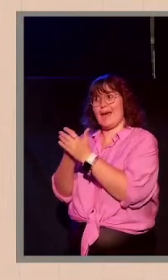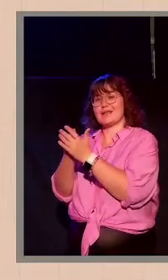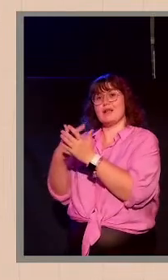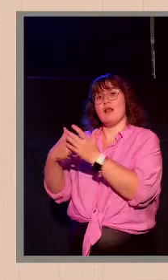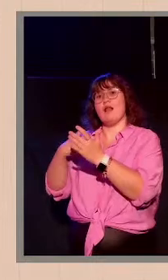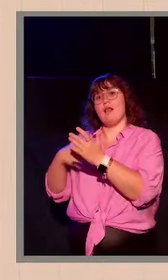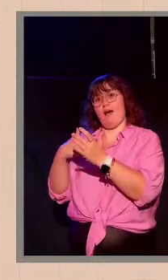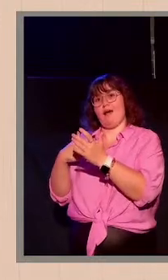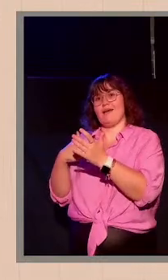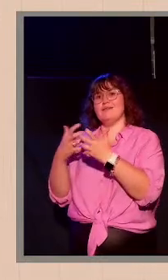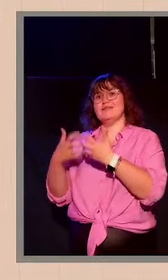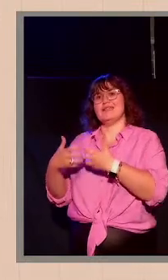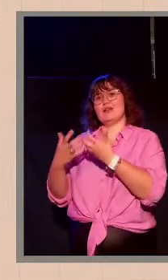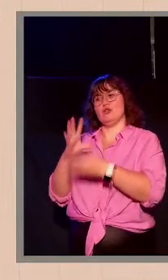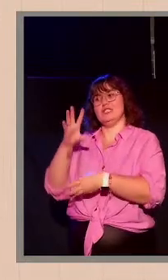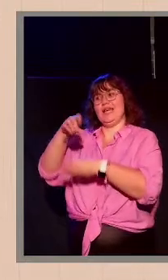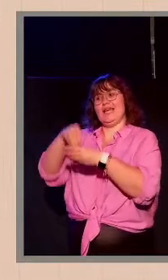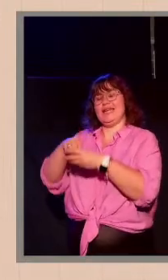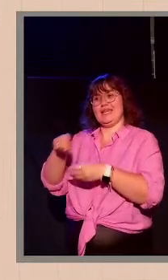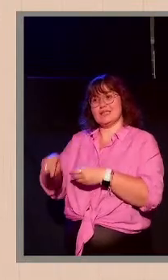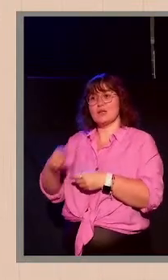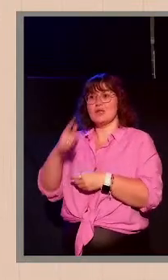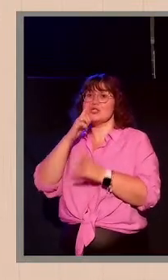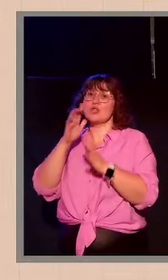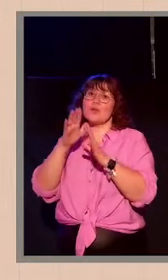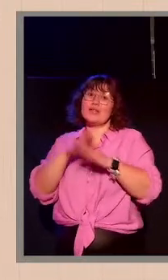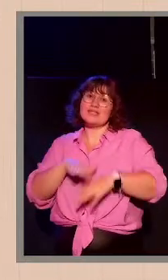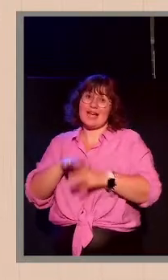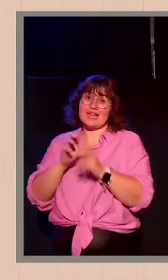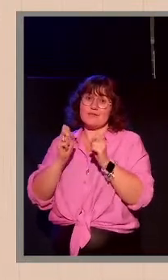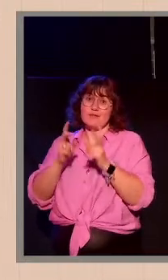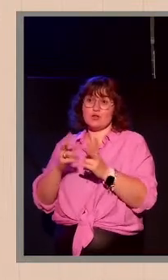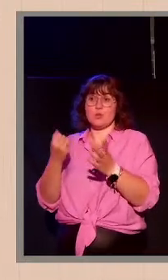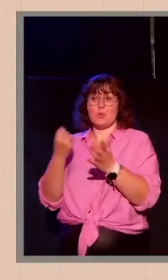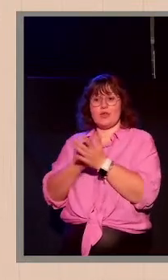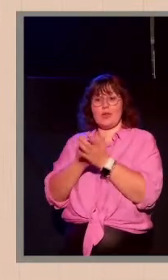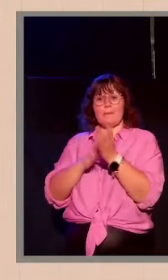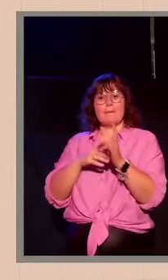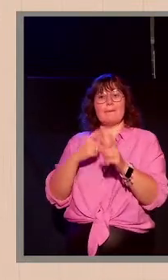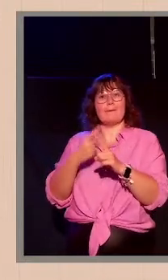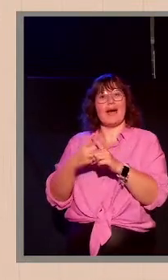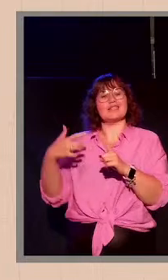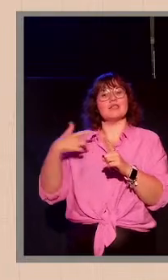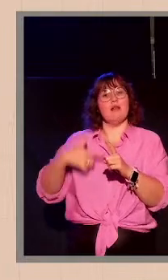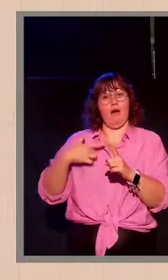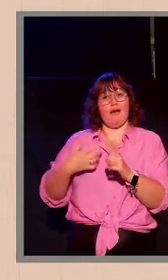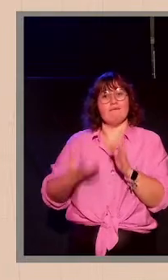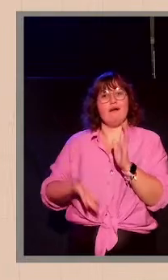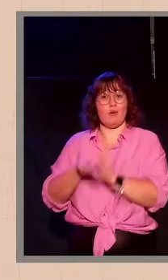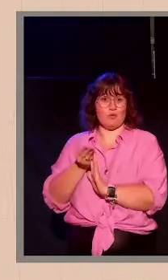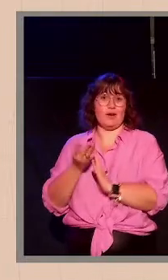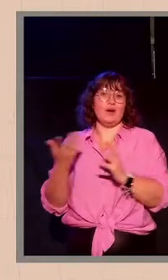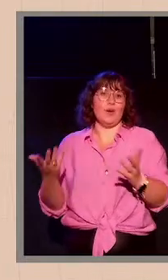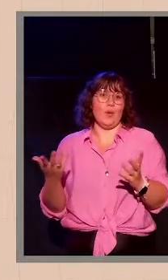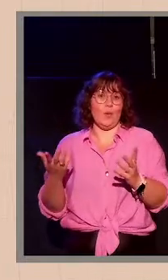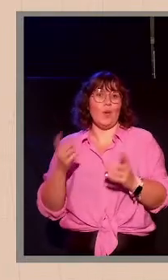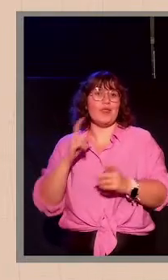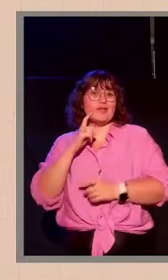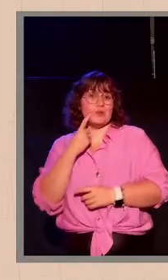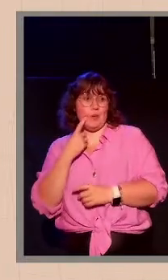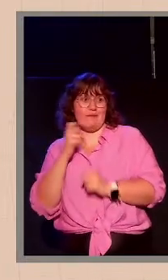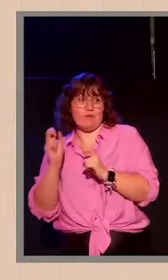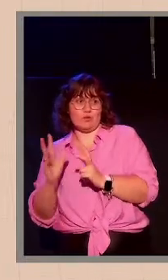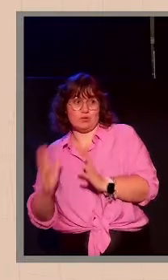technology built into it. So that is the standard version with the Max for Live upgrade or the suite version. If you download